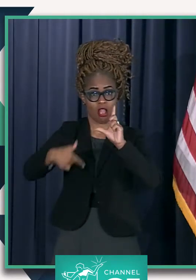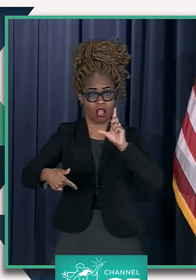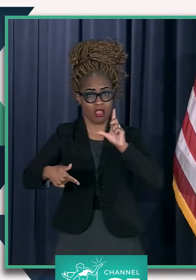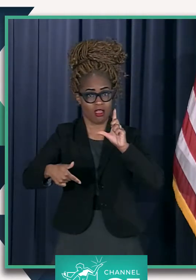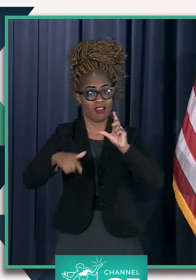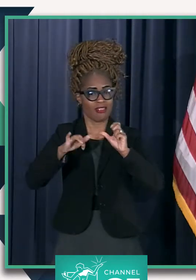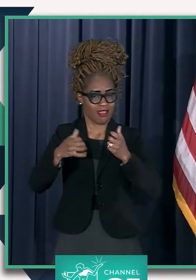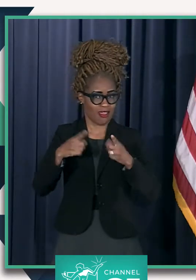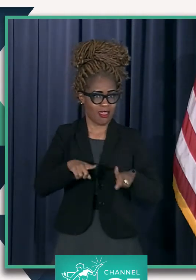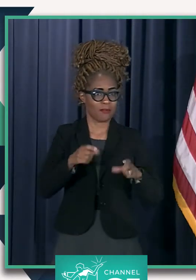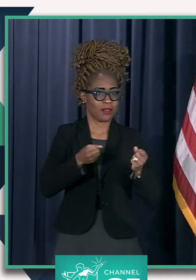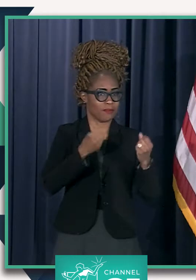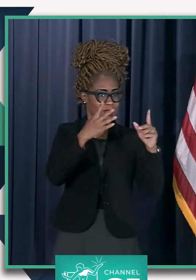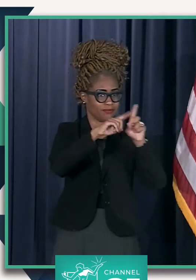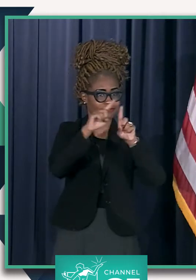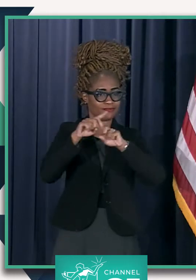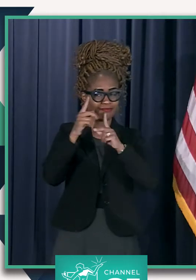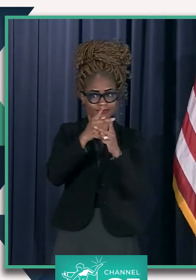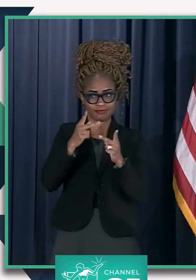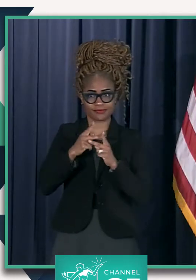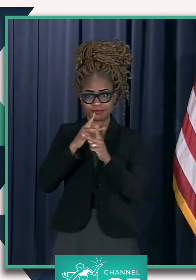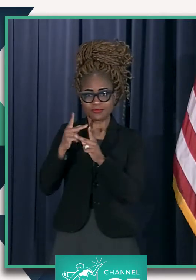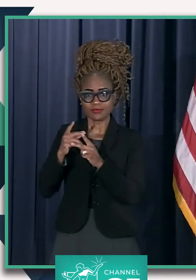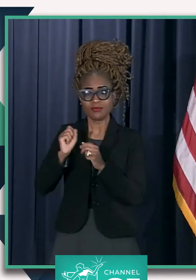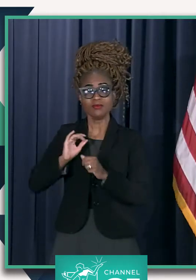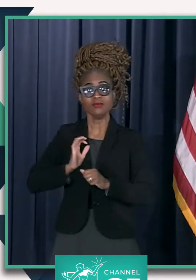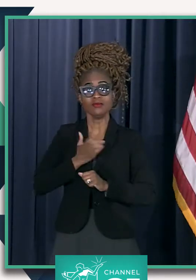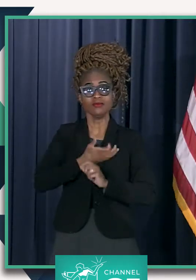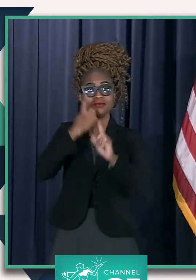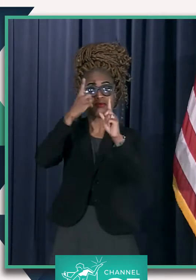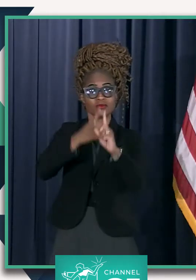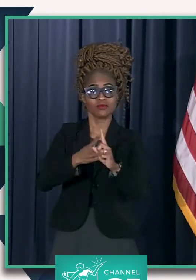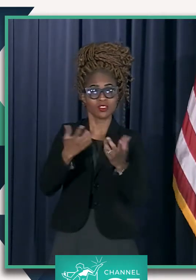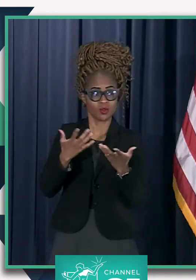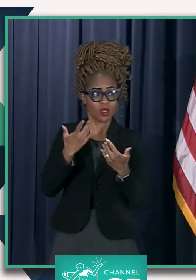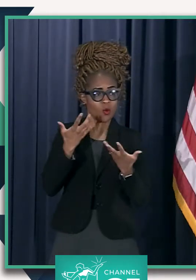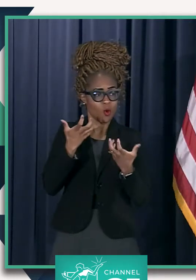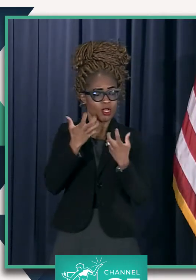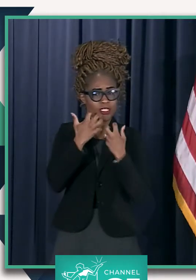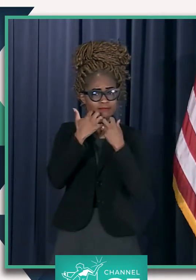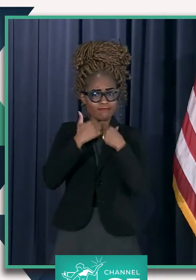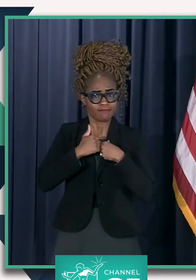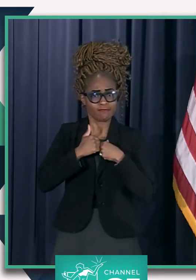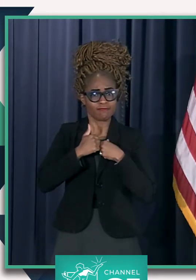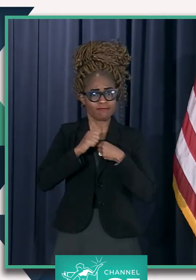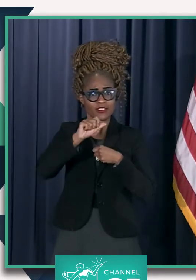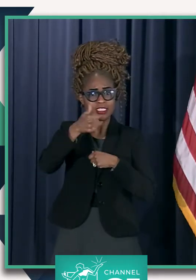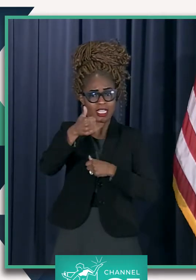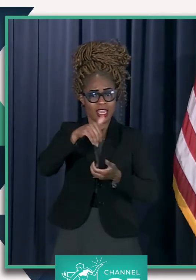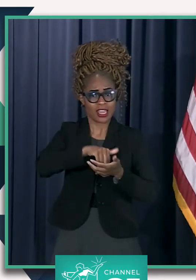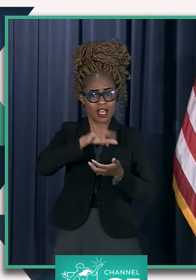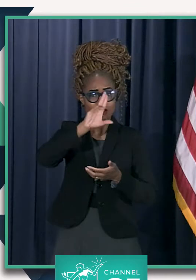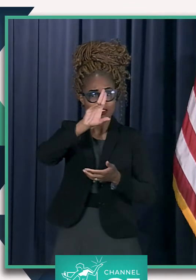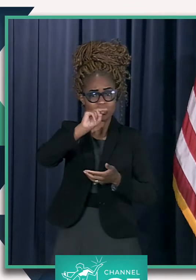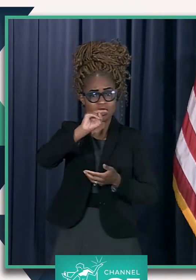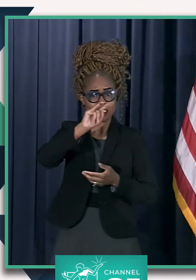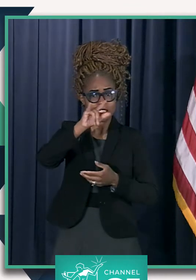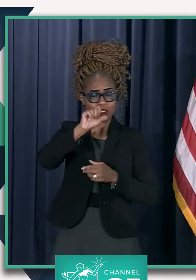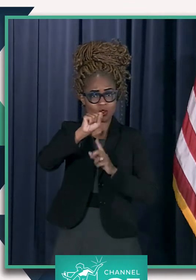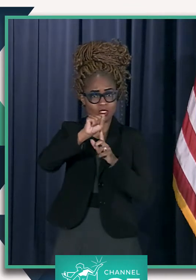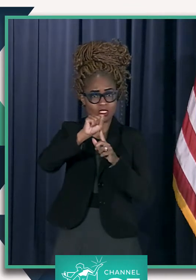in lots of places. And so we set out as a goal that we were going to preserve 10,000 units, that as